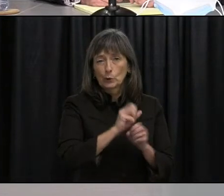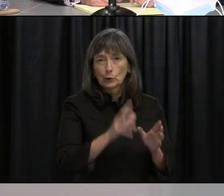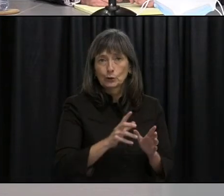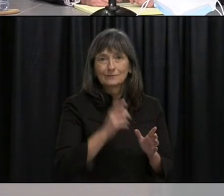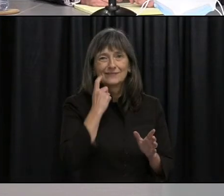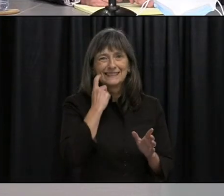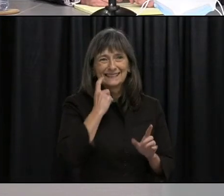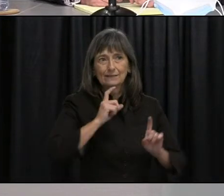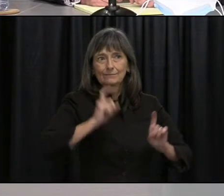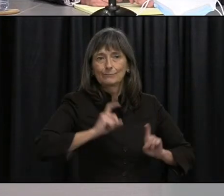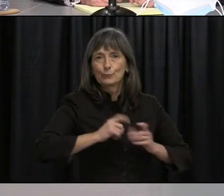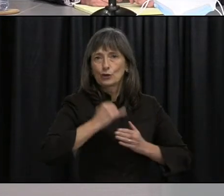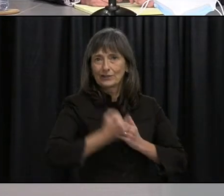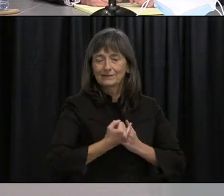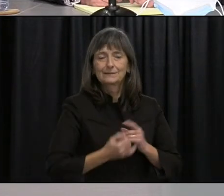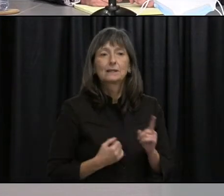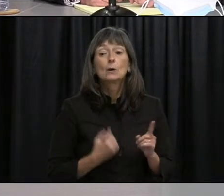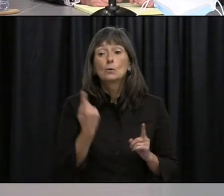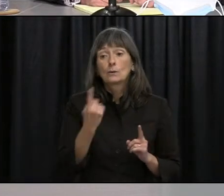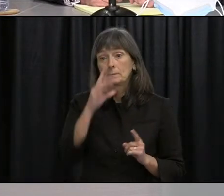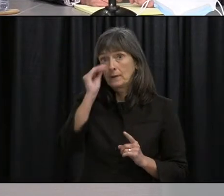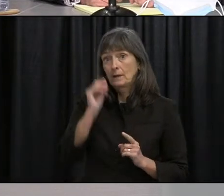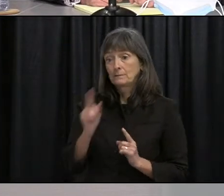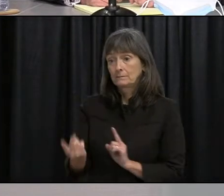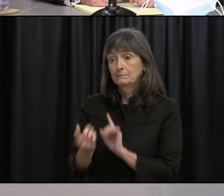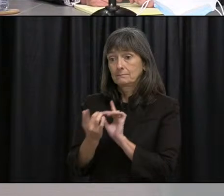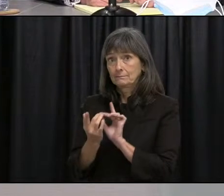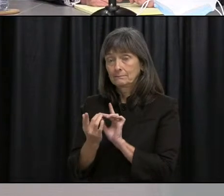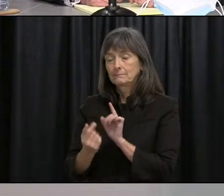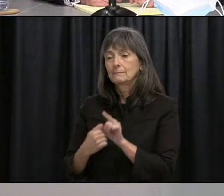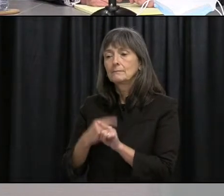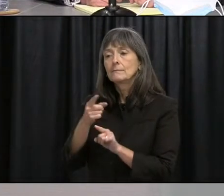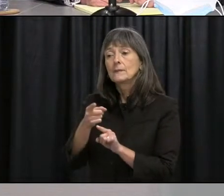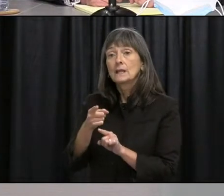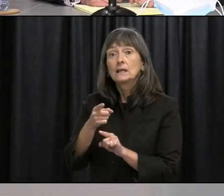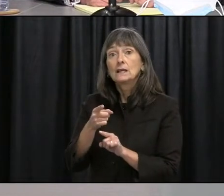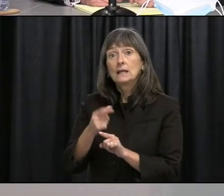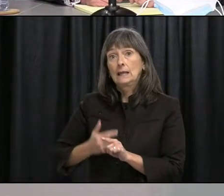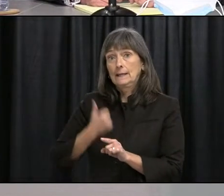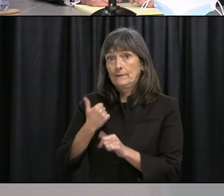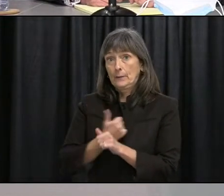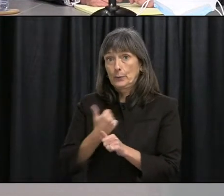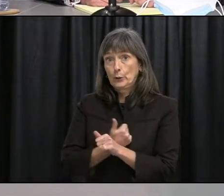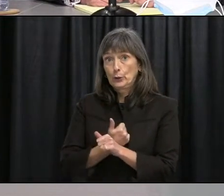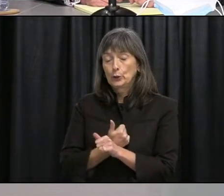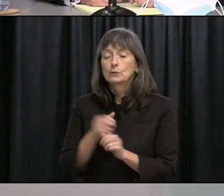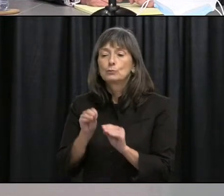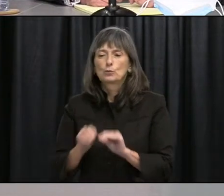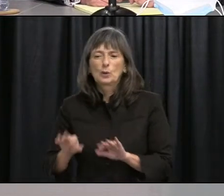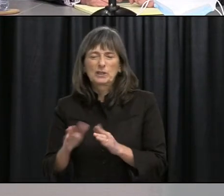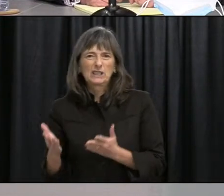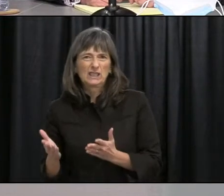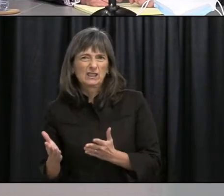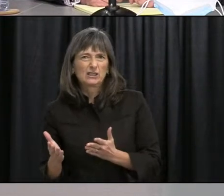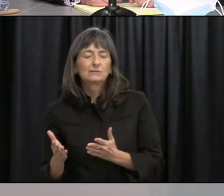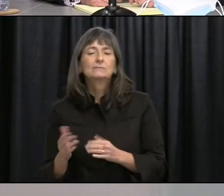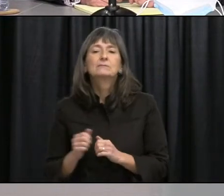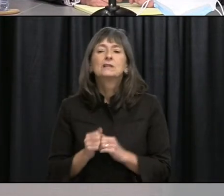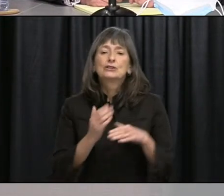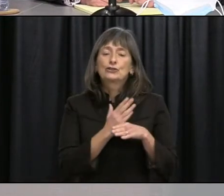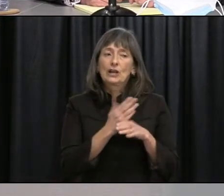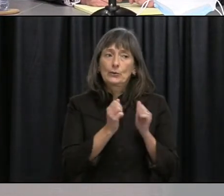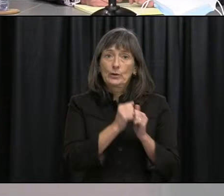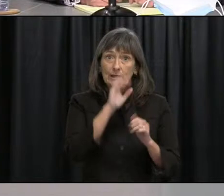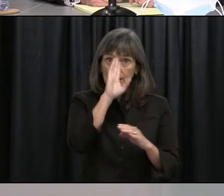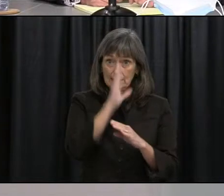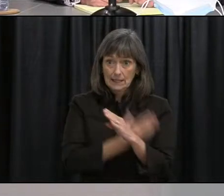man, he has property here but lives in Alberta. He shares custody with his son, and he usually comes back for 18 to 30 days. He's an